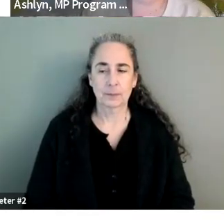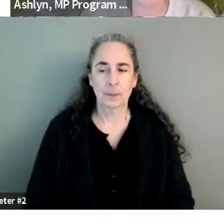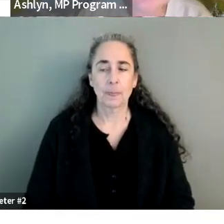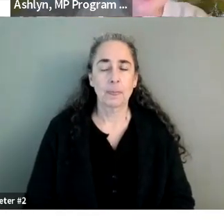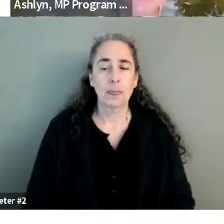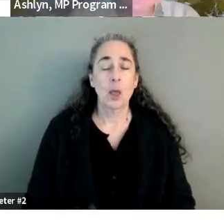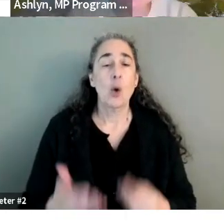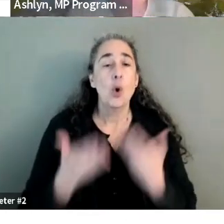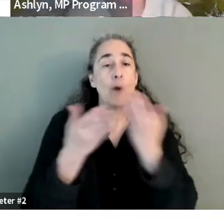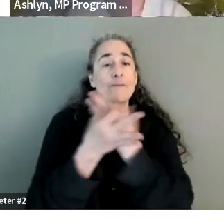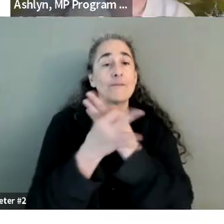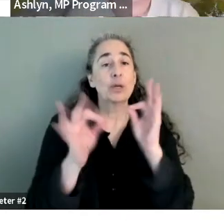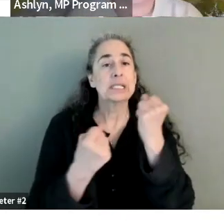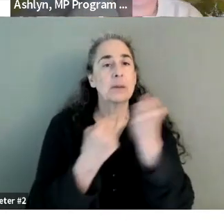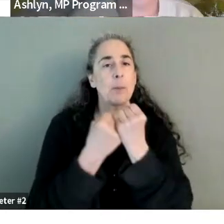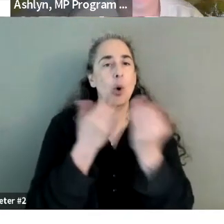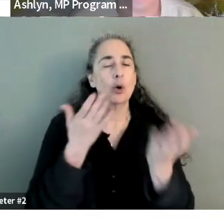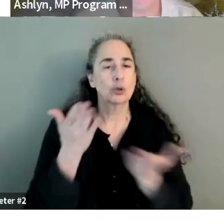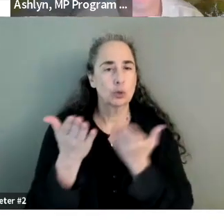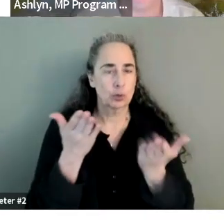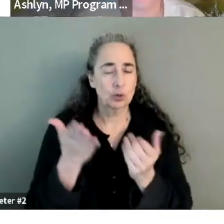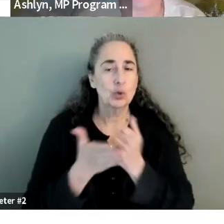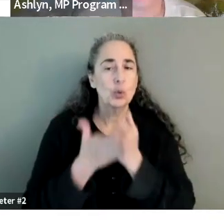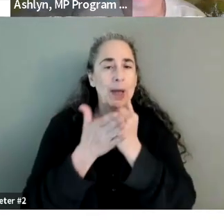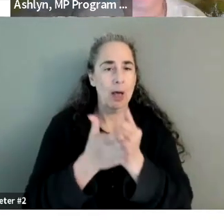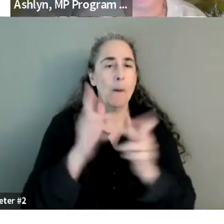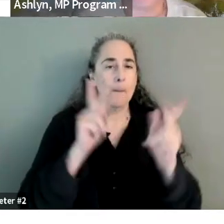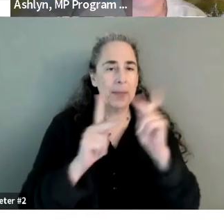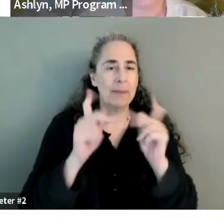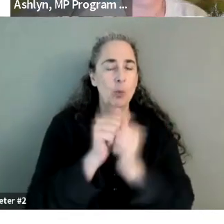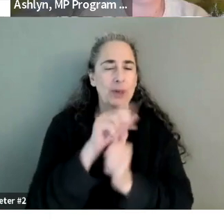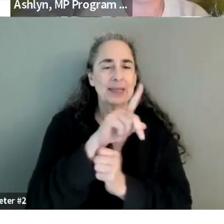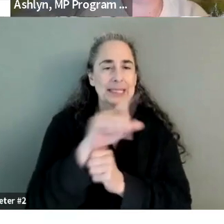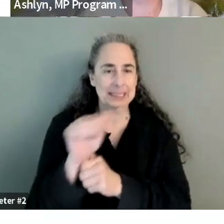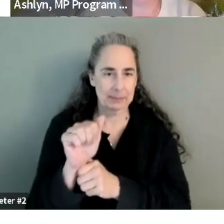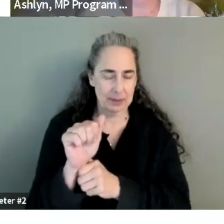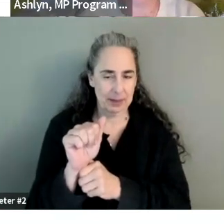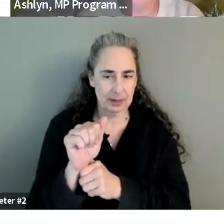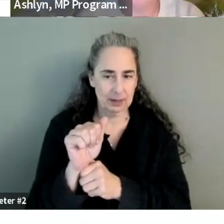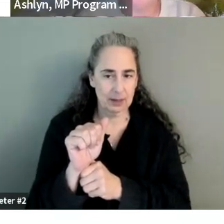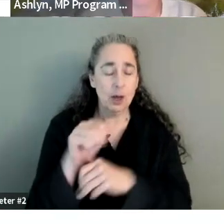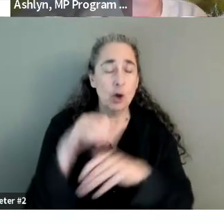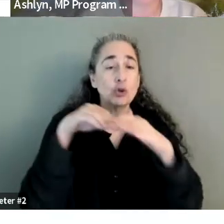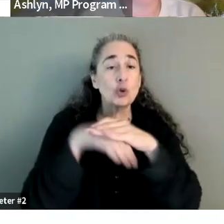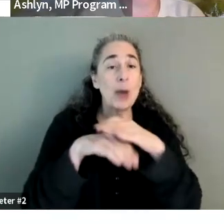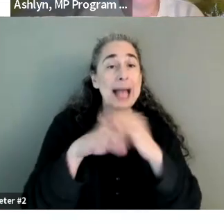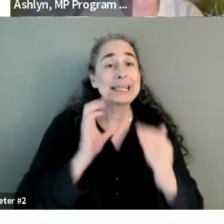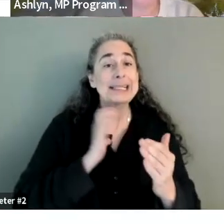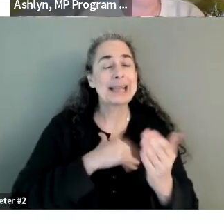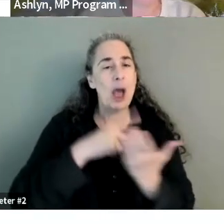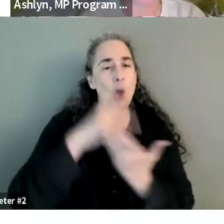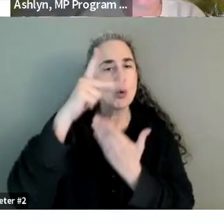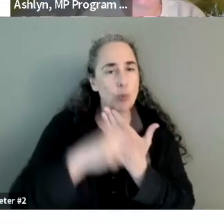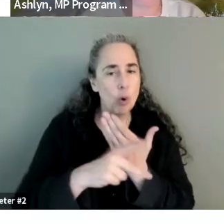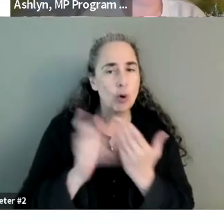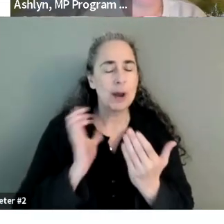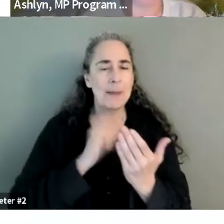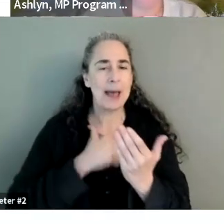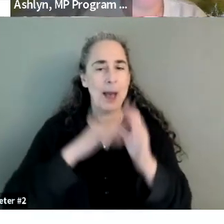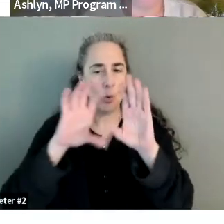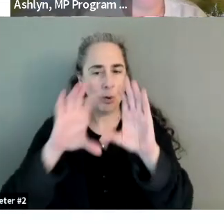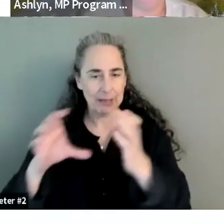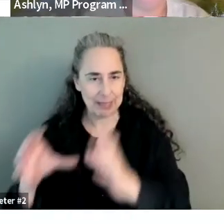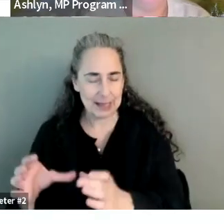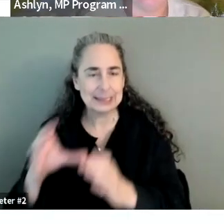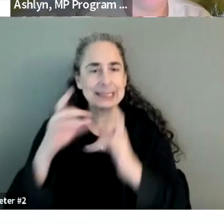We offer free support services to help individuals with disabilities access our programs, our classes, camps,